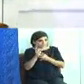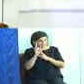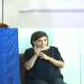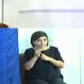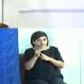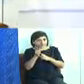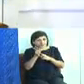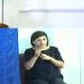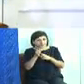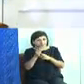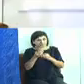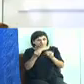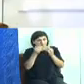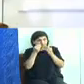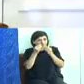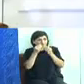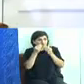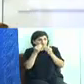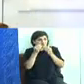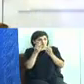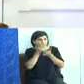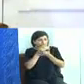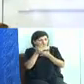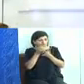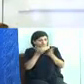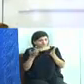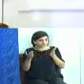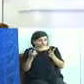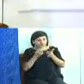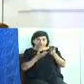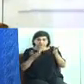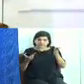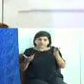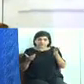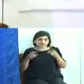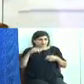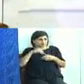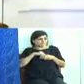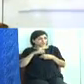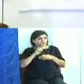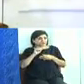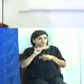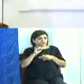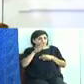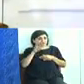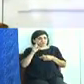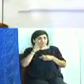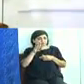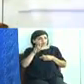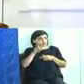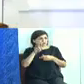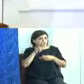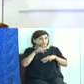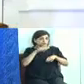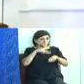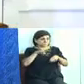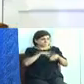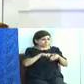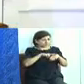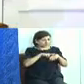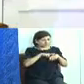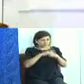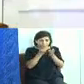that something supernatural changes within us. It's that moment, that